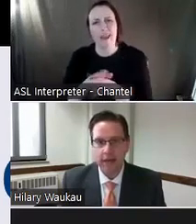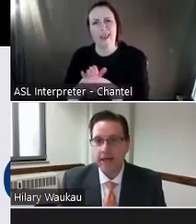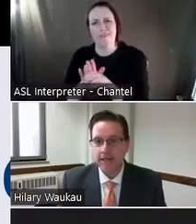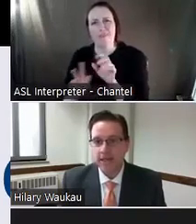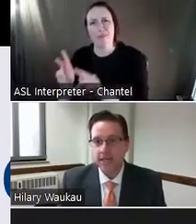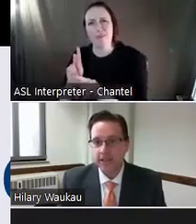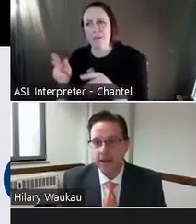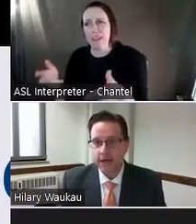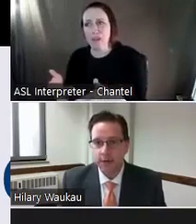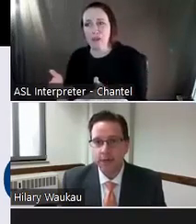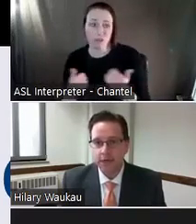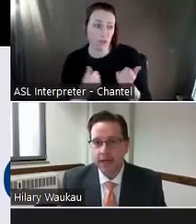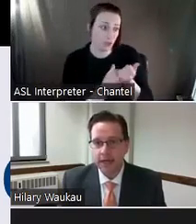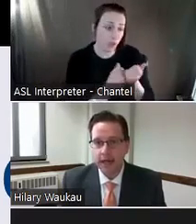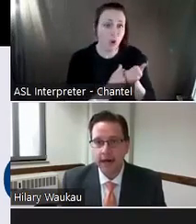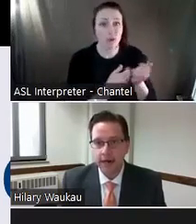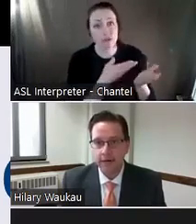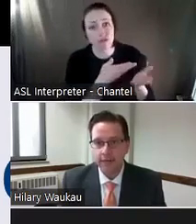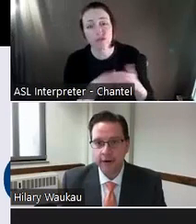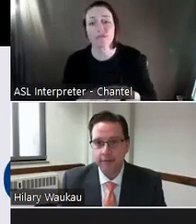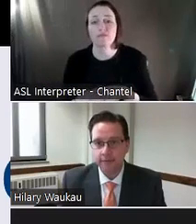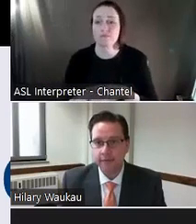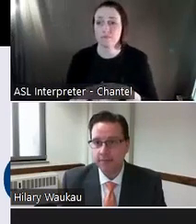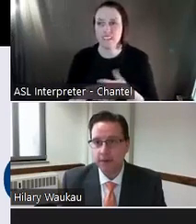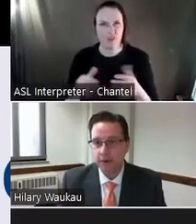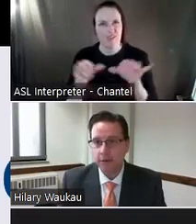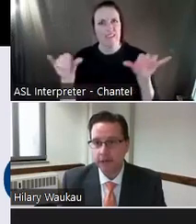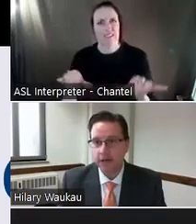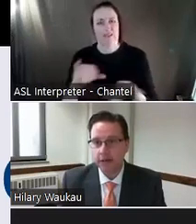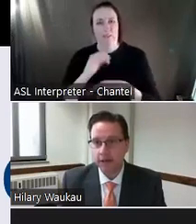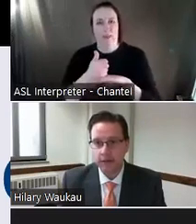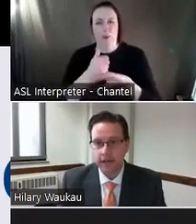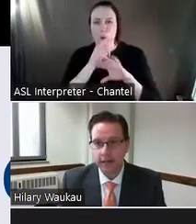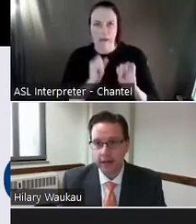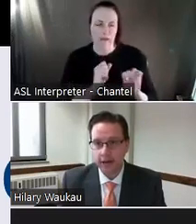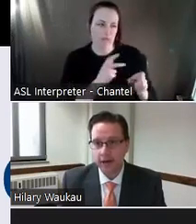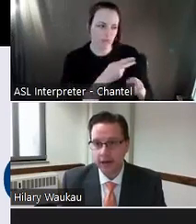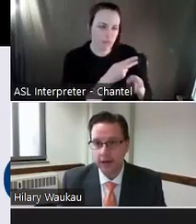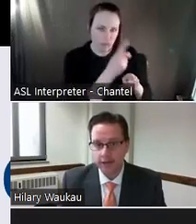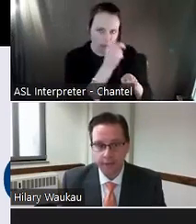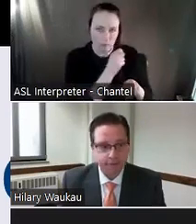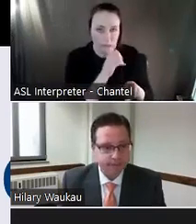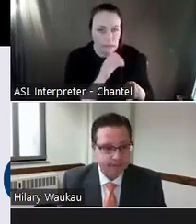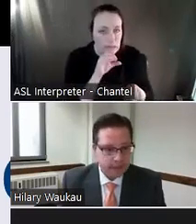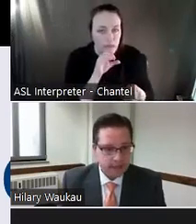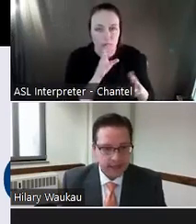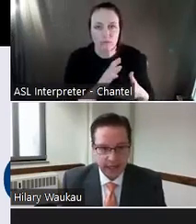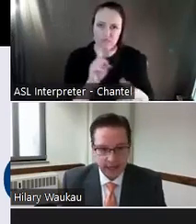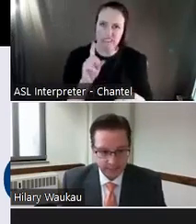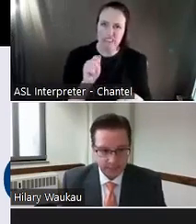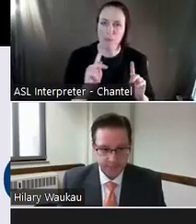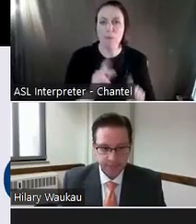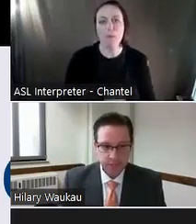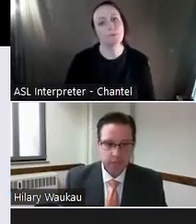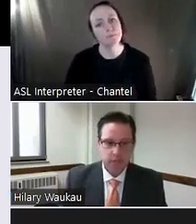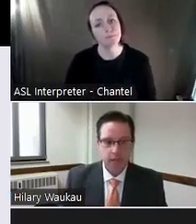can successfully and appropriately take care of these people in our communities, our elders and our disabled. Next slide.